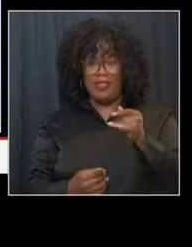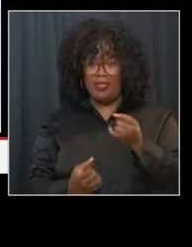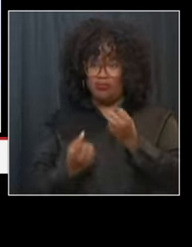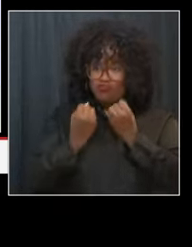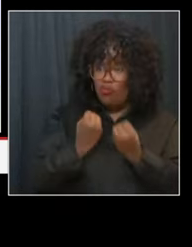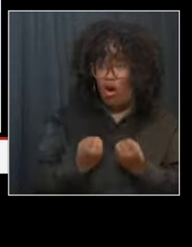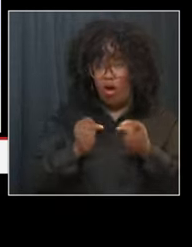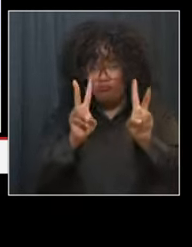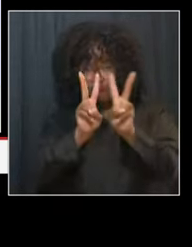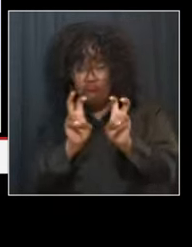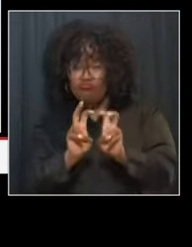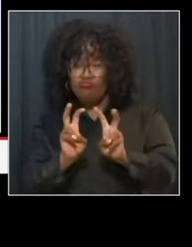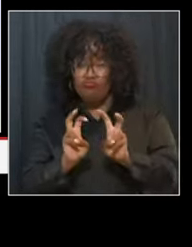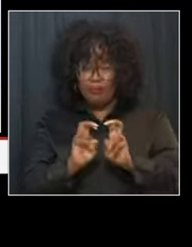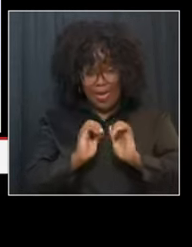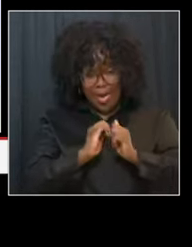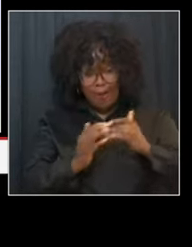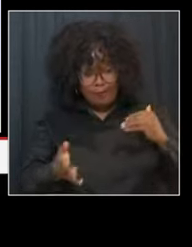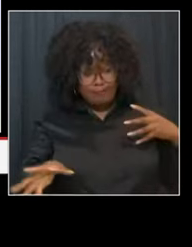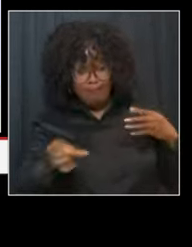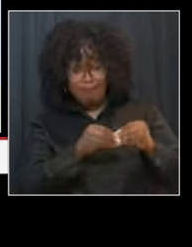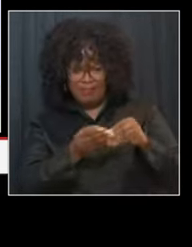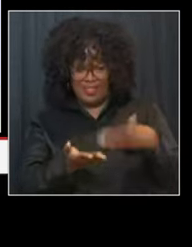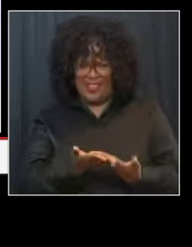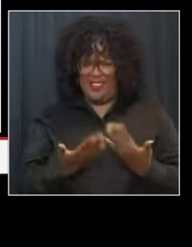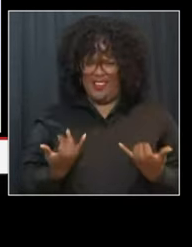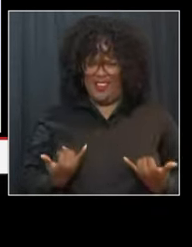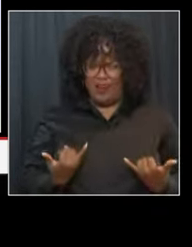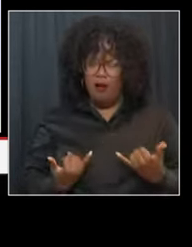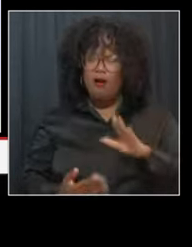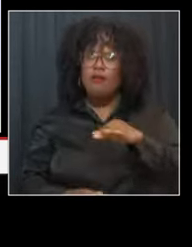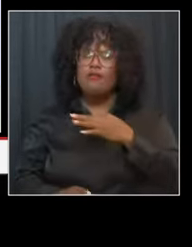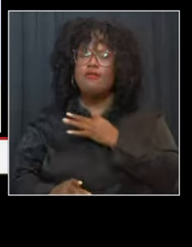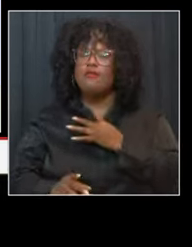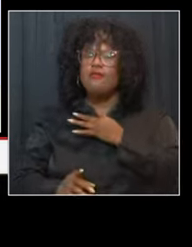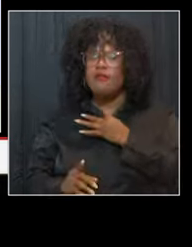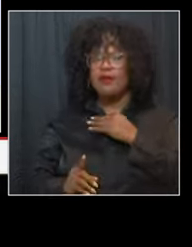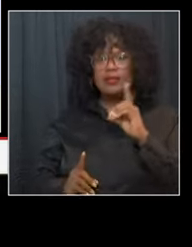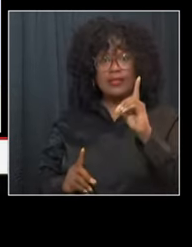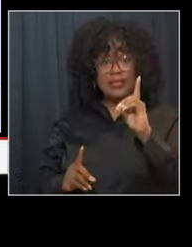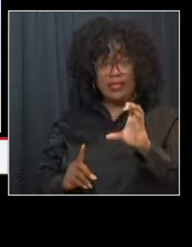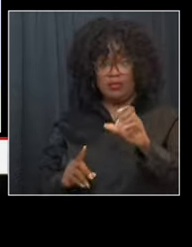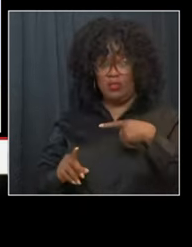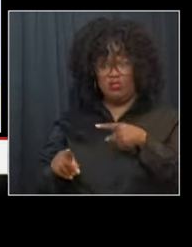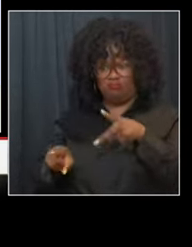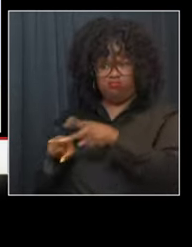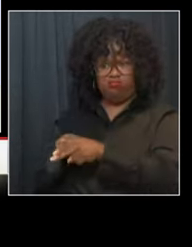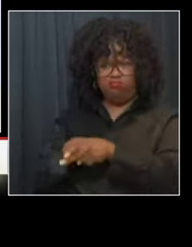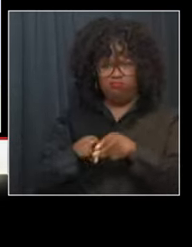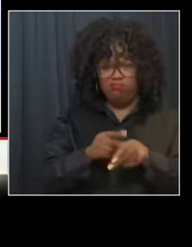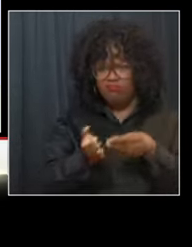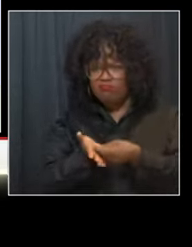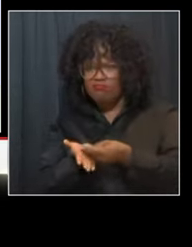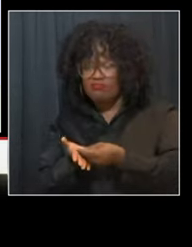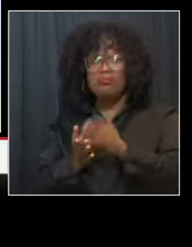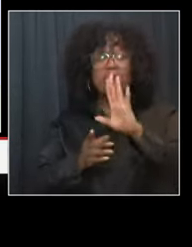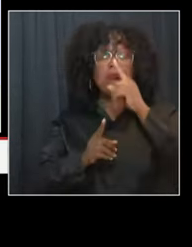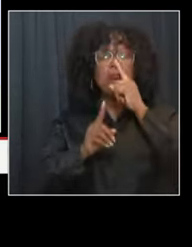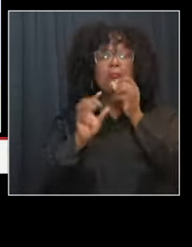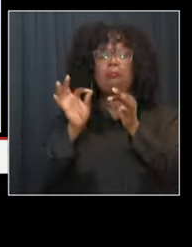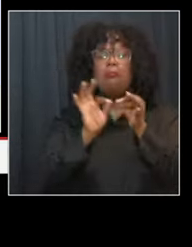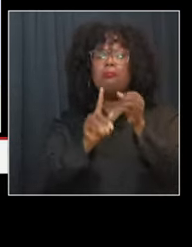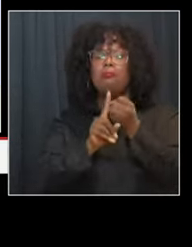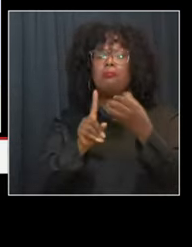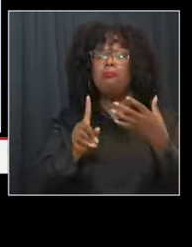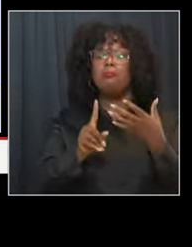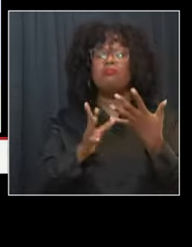out, we did have to cut a significant amount of money, and if you could just hone in on that for a bit, what is it